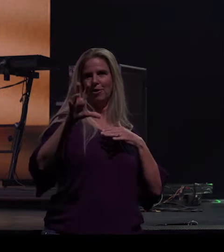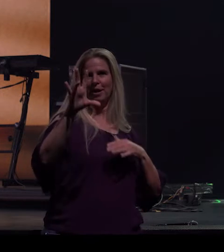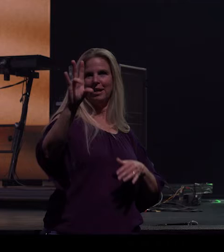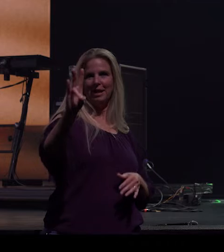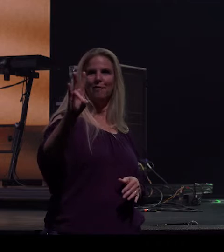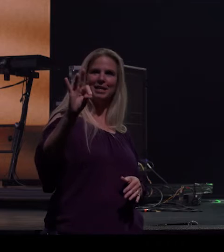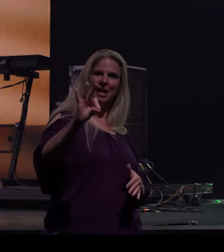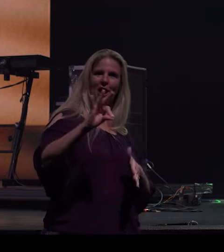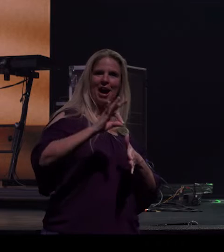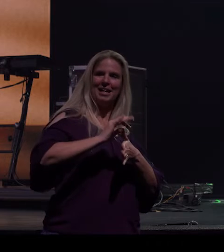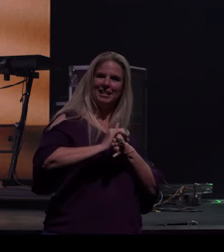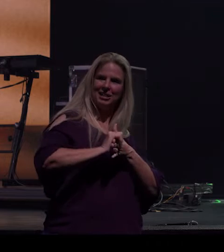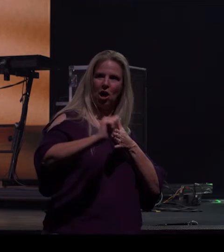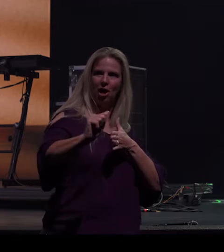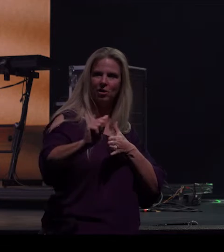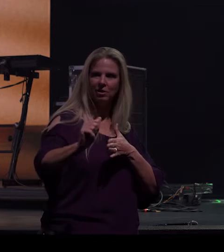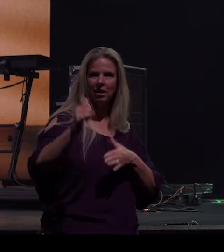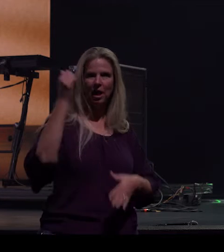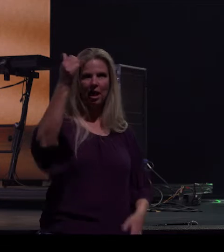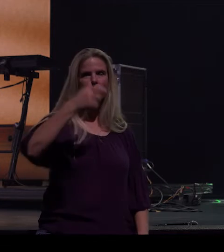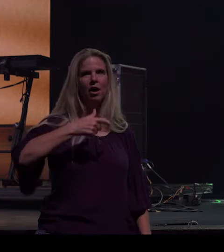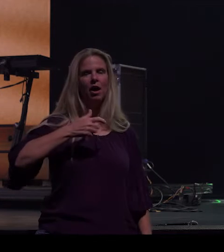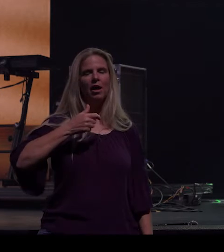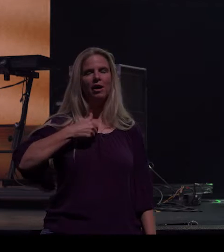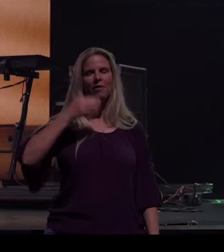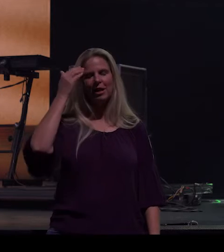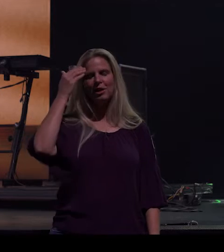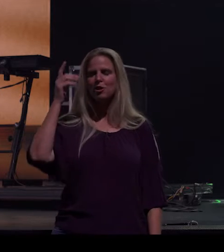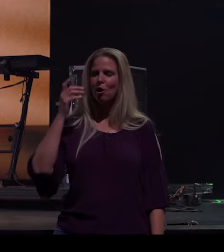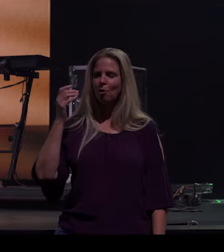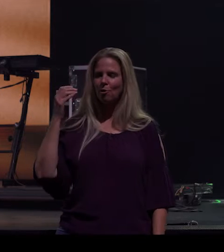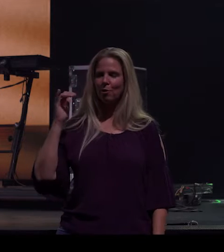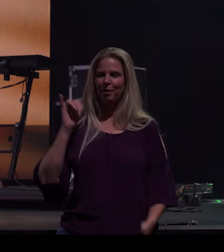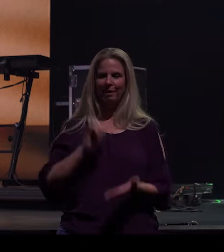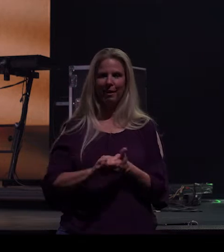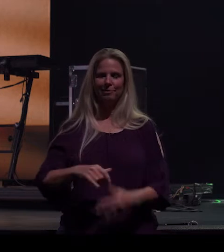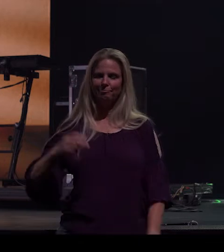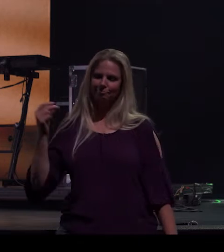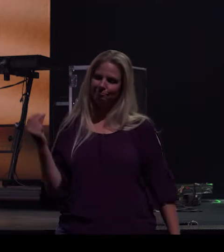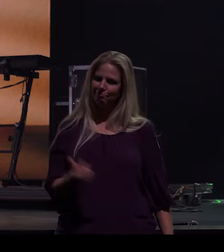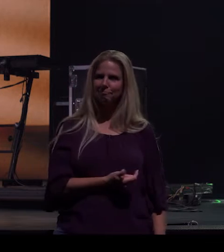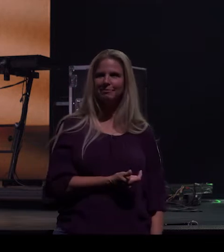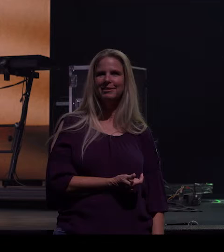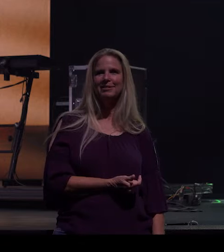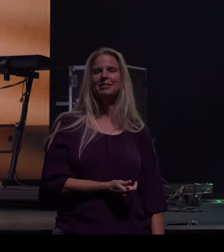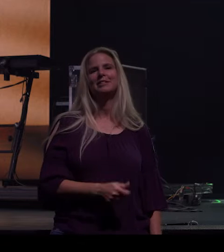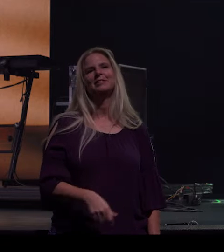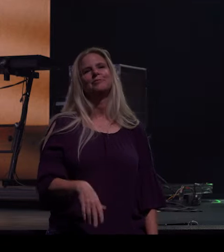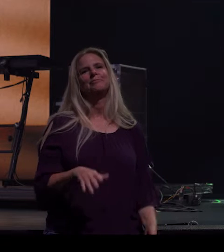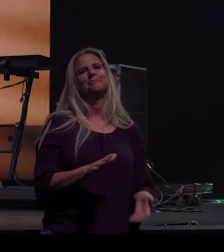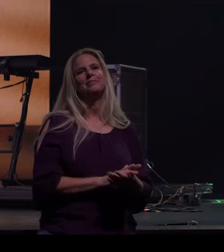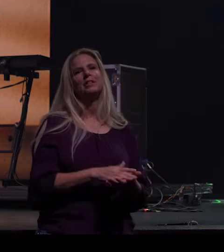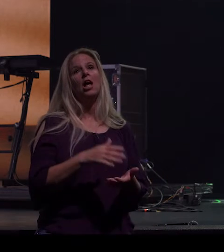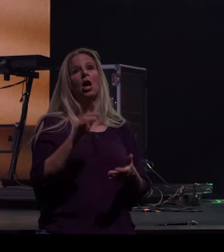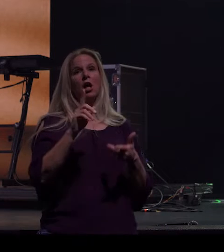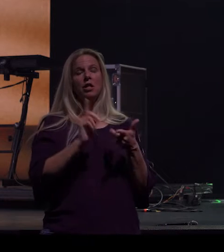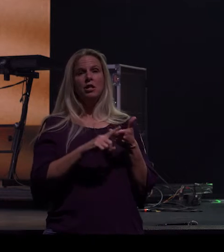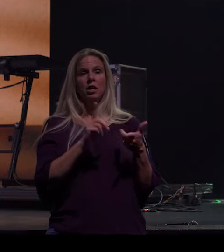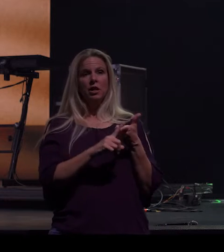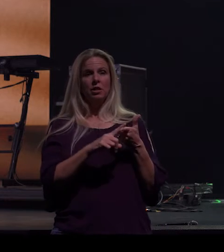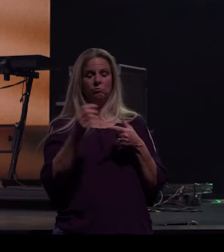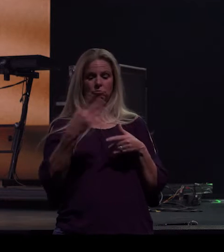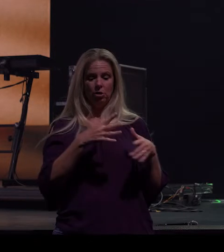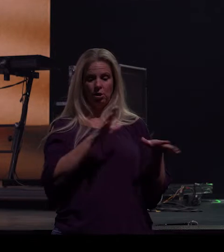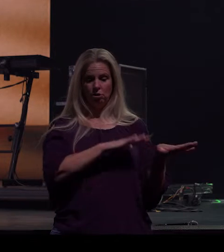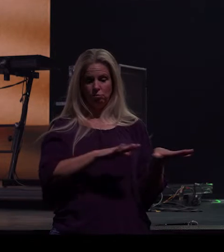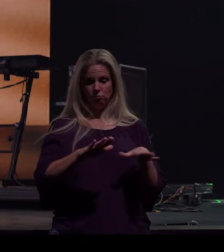$579. Okay, if I would just have known that, Here's something else I would tell myself. Ashley, as you transition